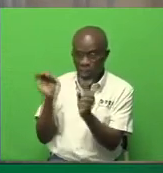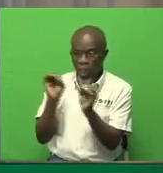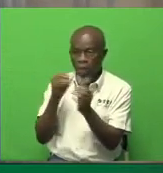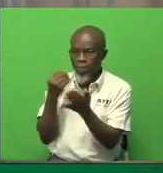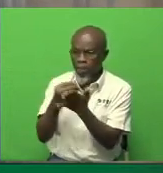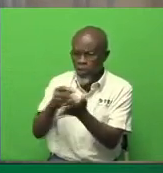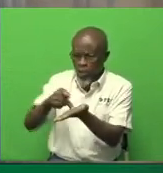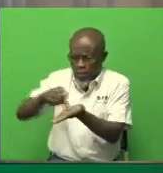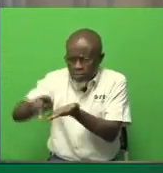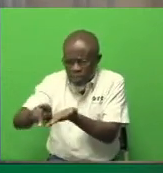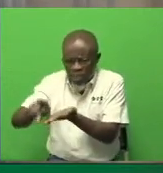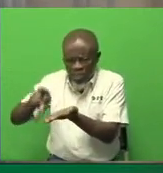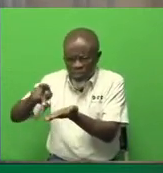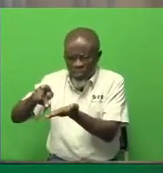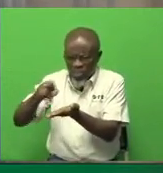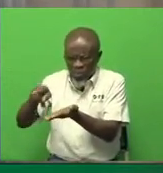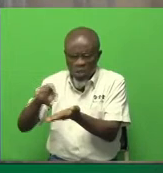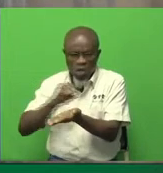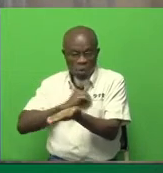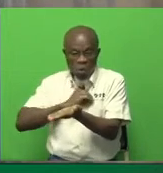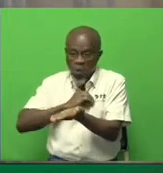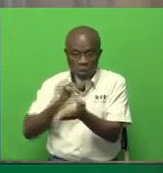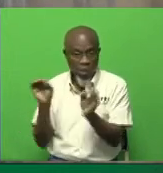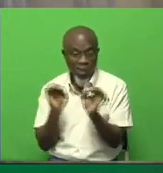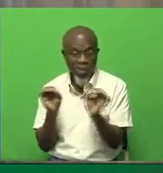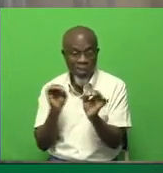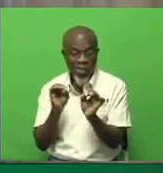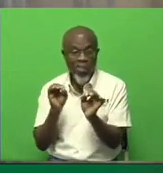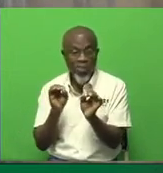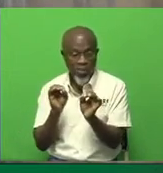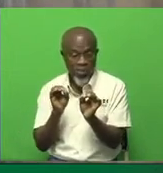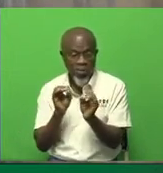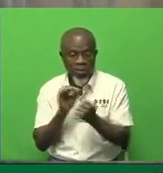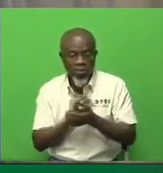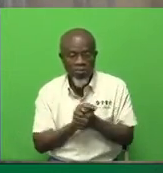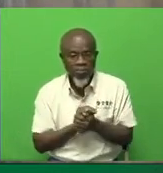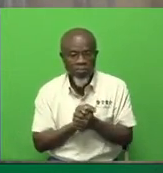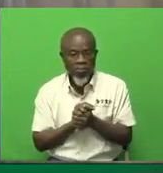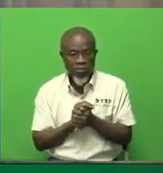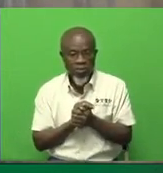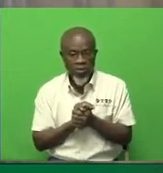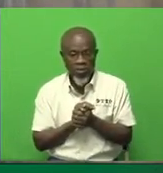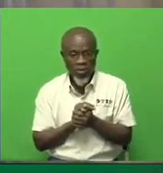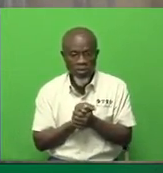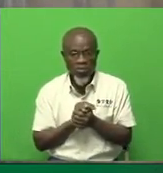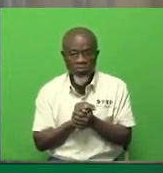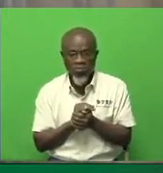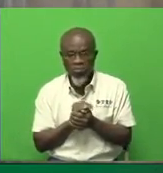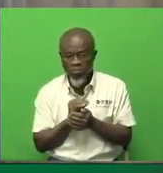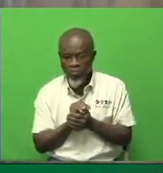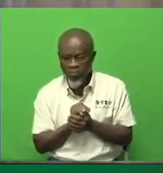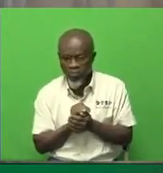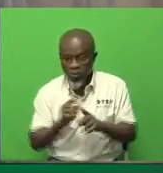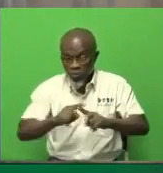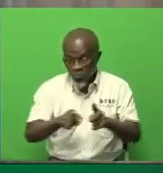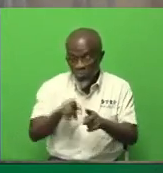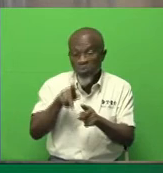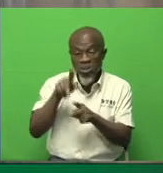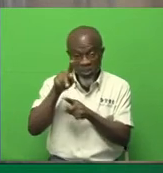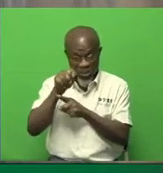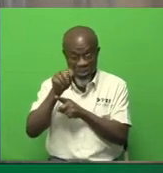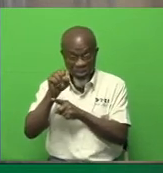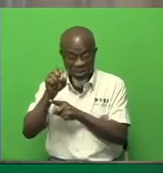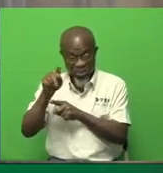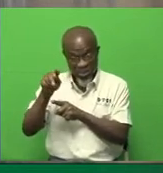the collapse of internal software security and hardware systems that took them weeks to resolve but this is same trtt